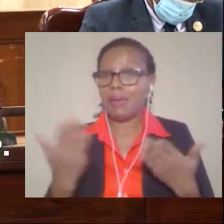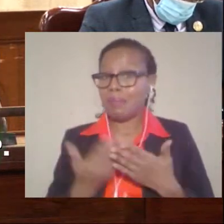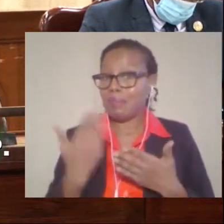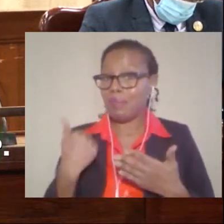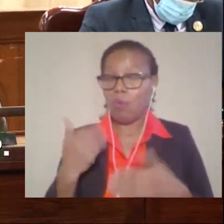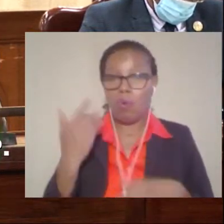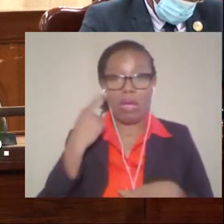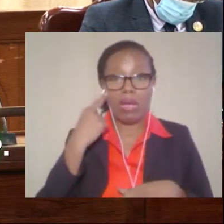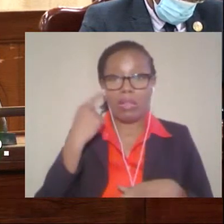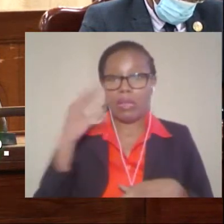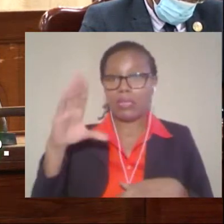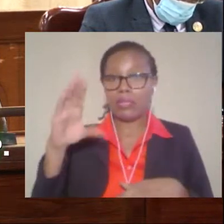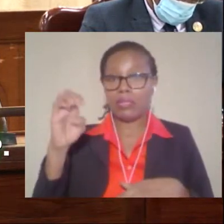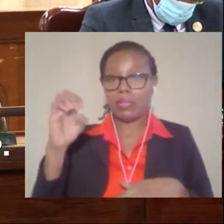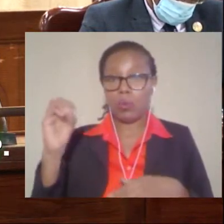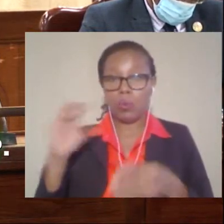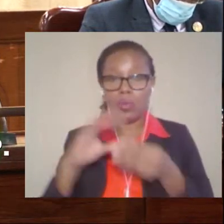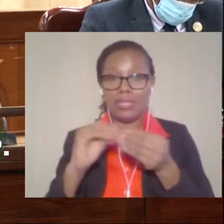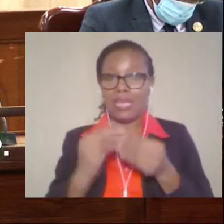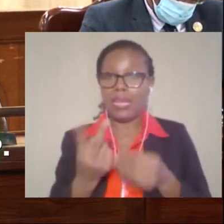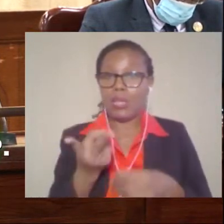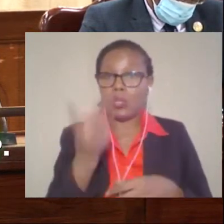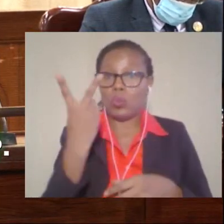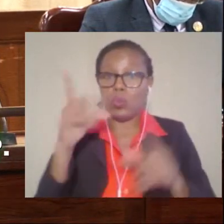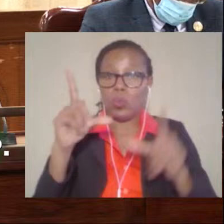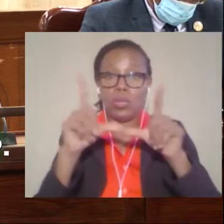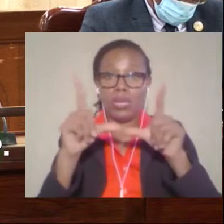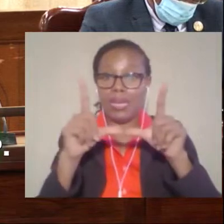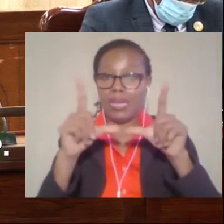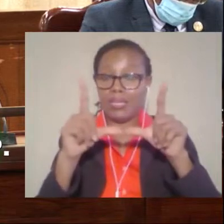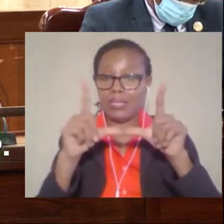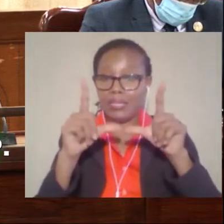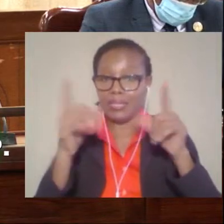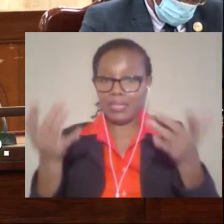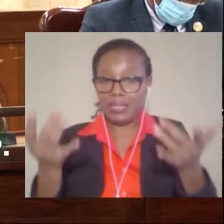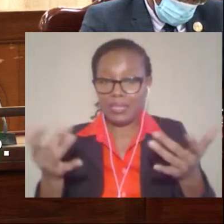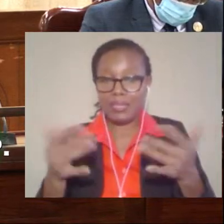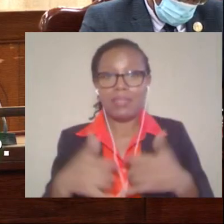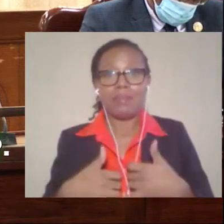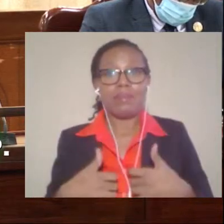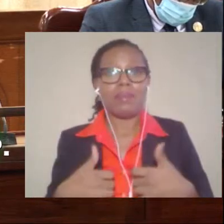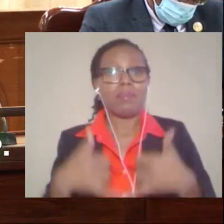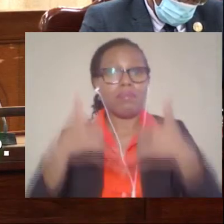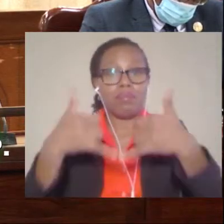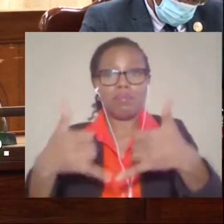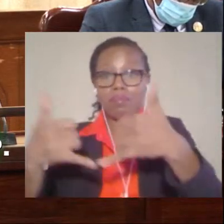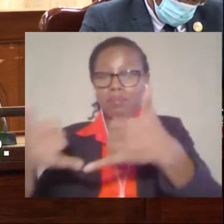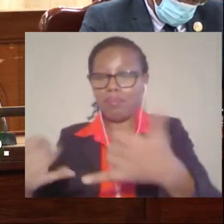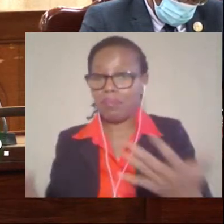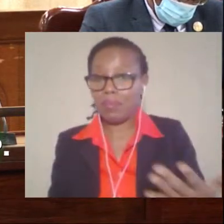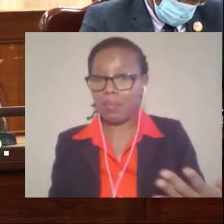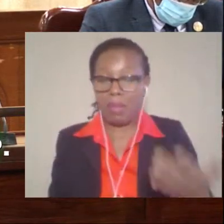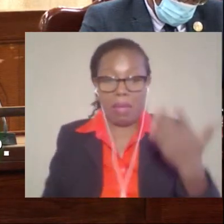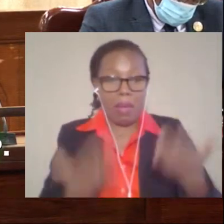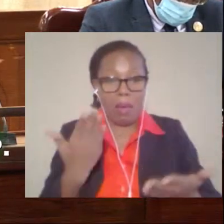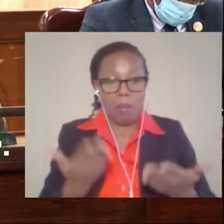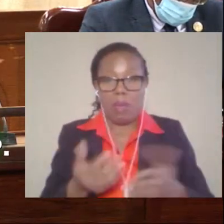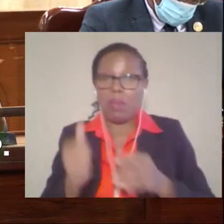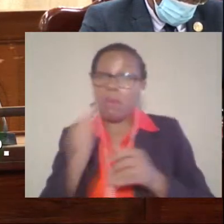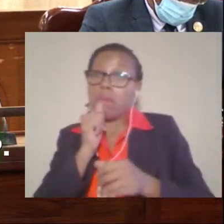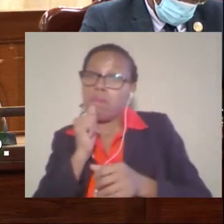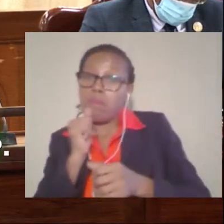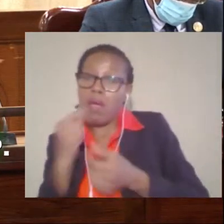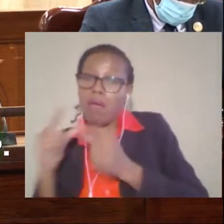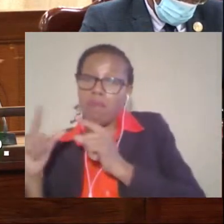approved. I thought in private conversation, the minister said no licenses have been issued, but two applications have been